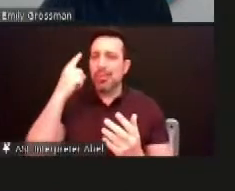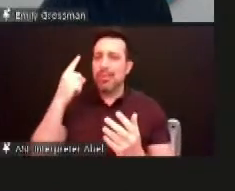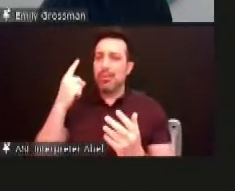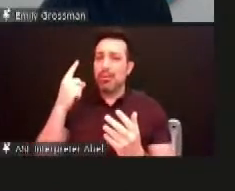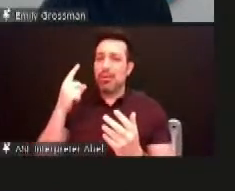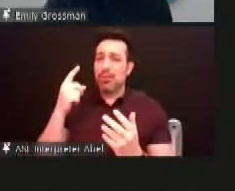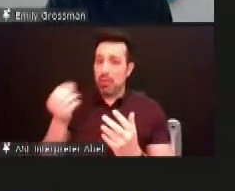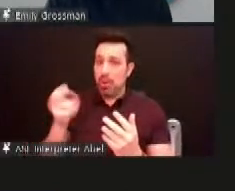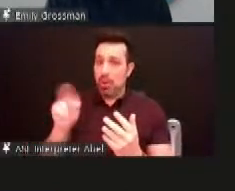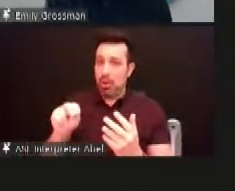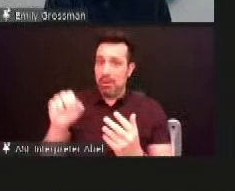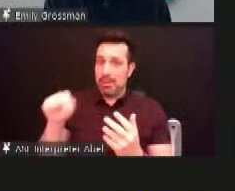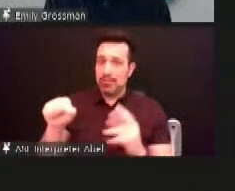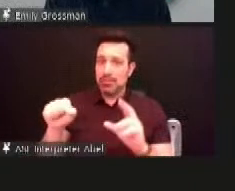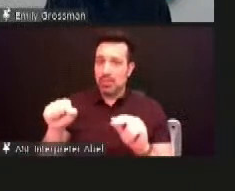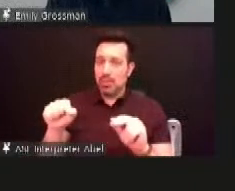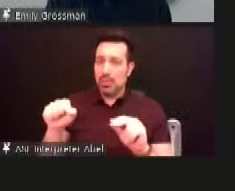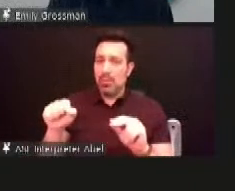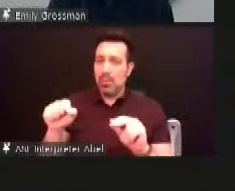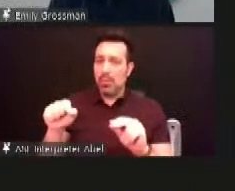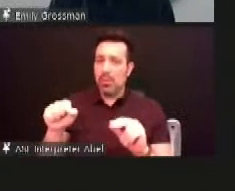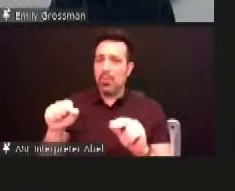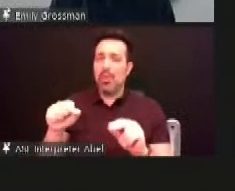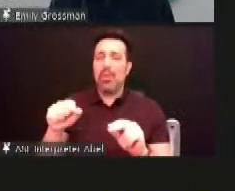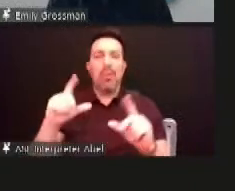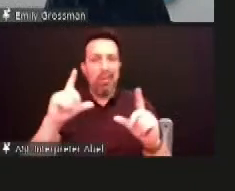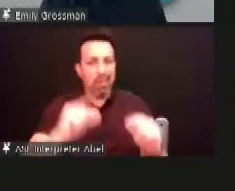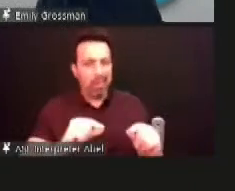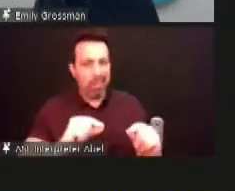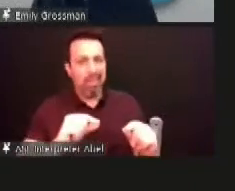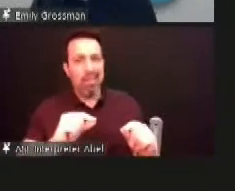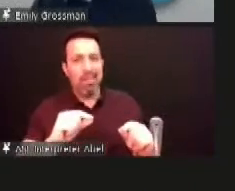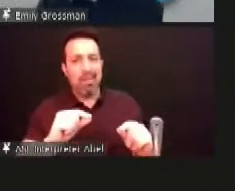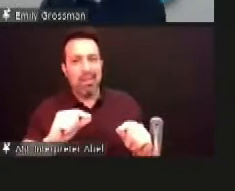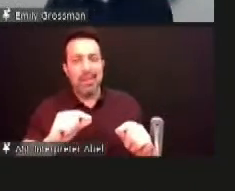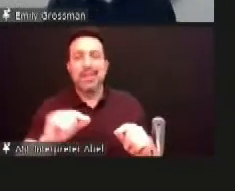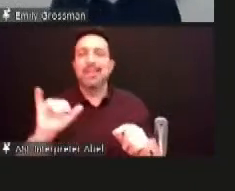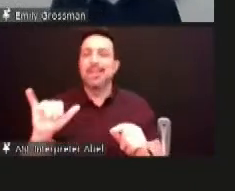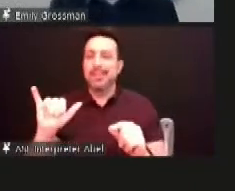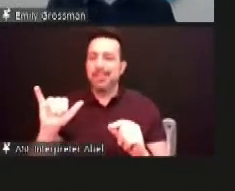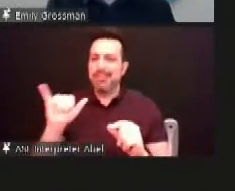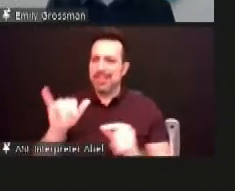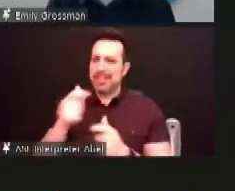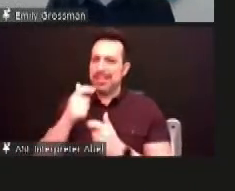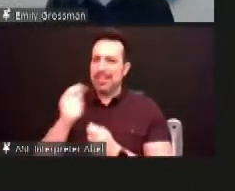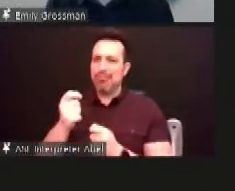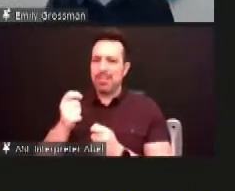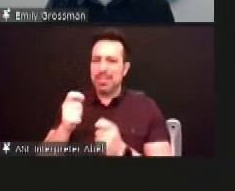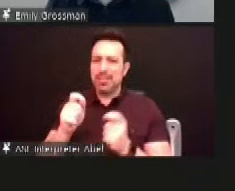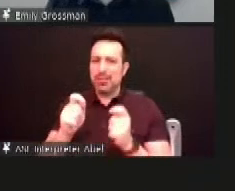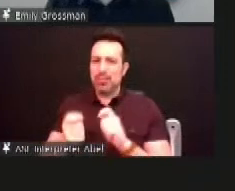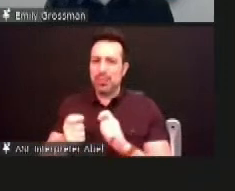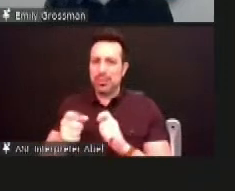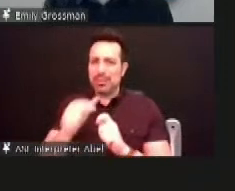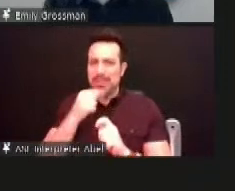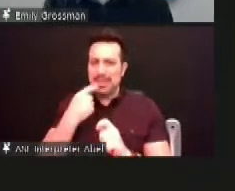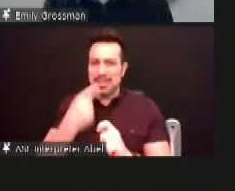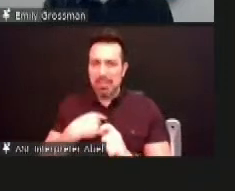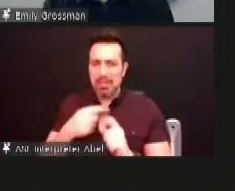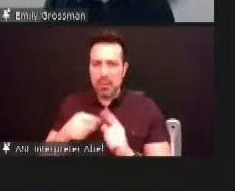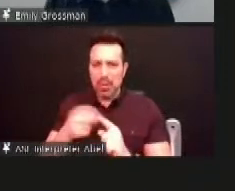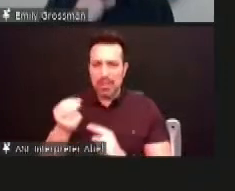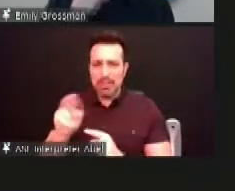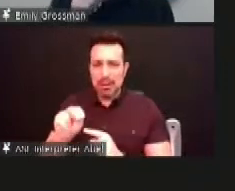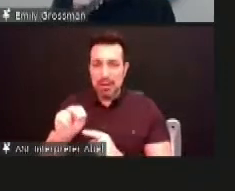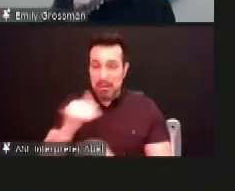that back on or not? There you go. Oh, now you're gone again. Okay, well, this is an interesting switch. It doesn't tell you which one it's on. How